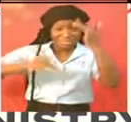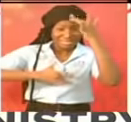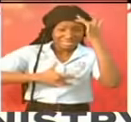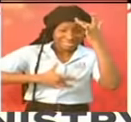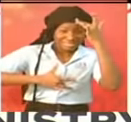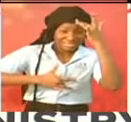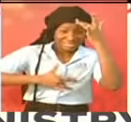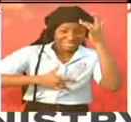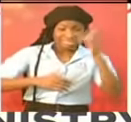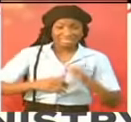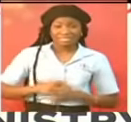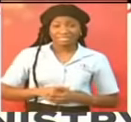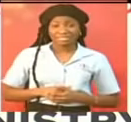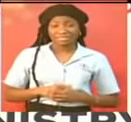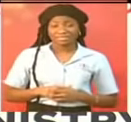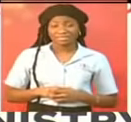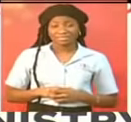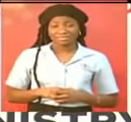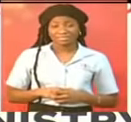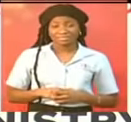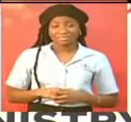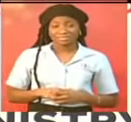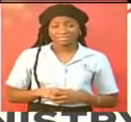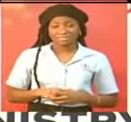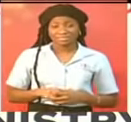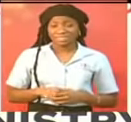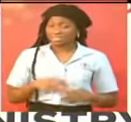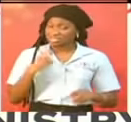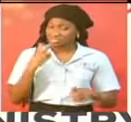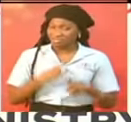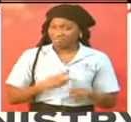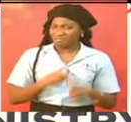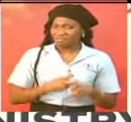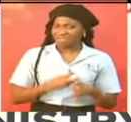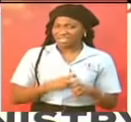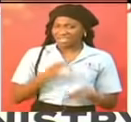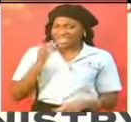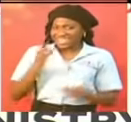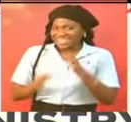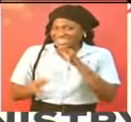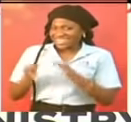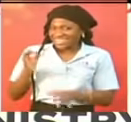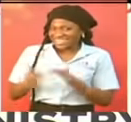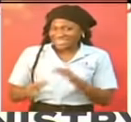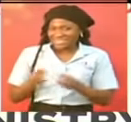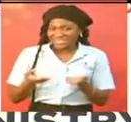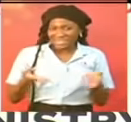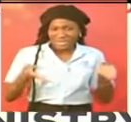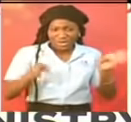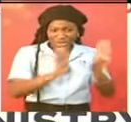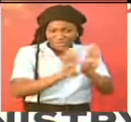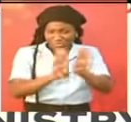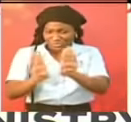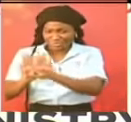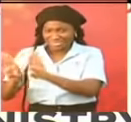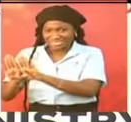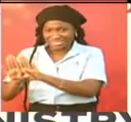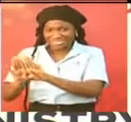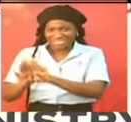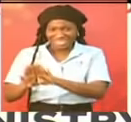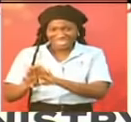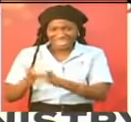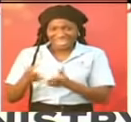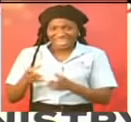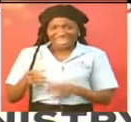them, where we would have been. It is much more difficult to calculate where you should have been. You can calculate where you'd like to have